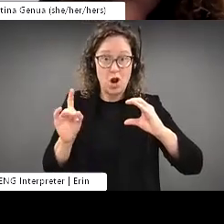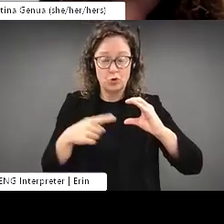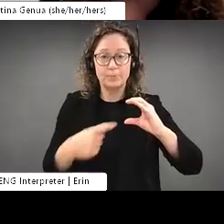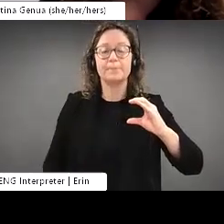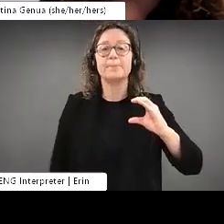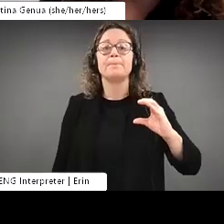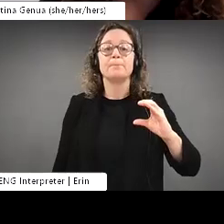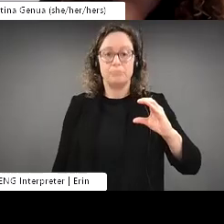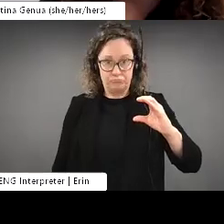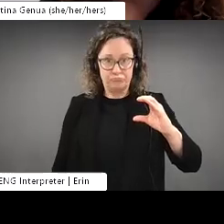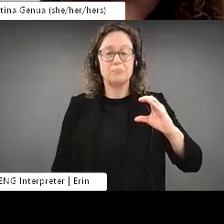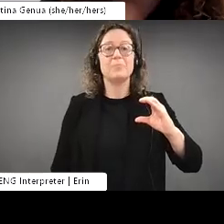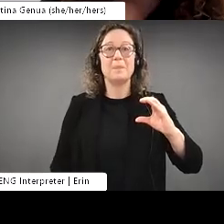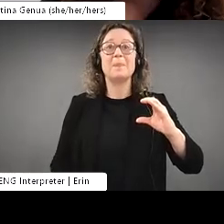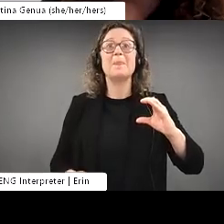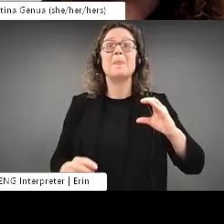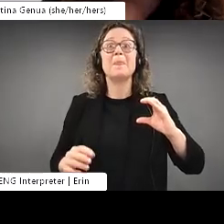That gives us 50,000.